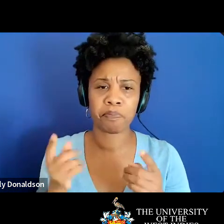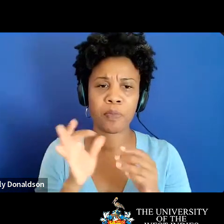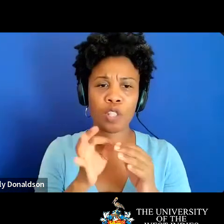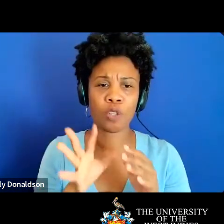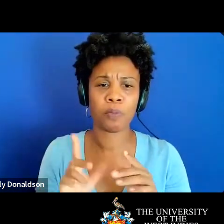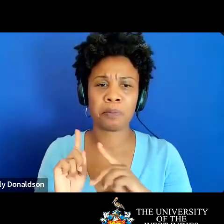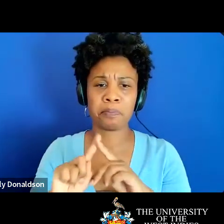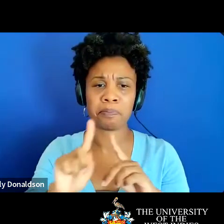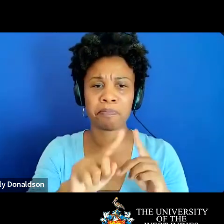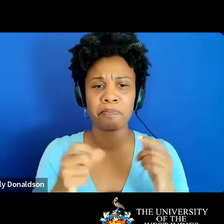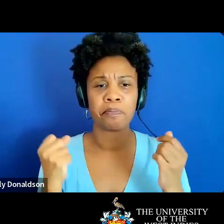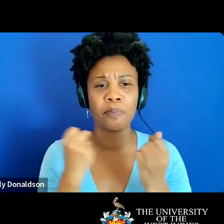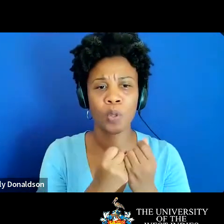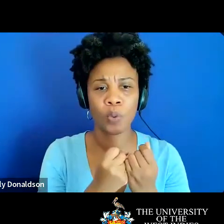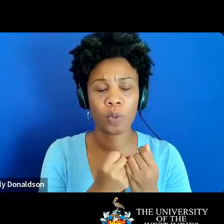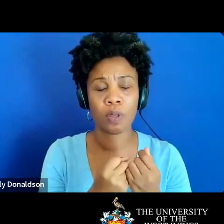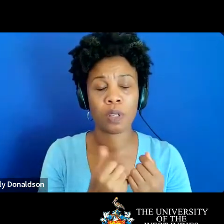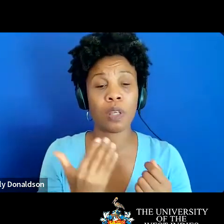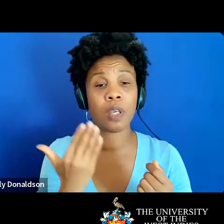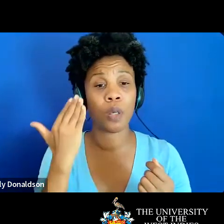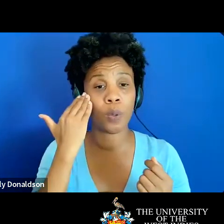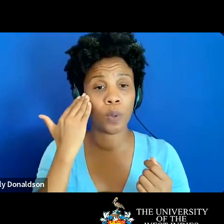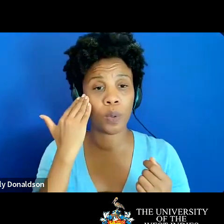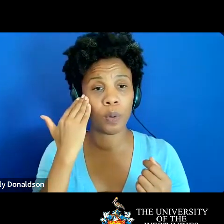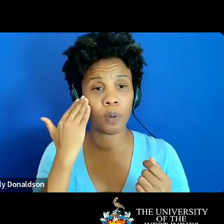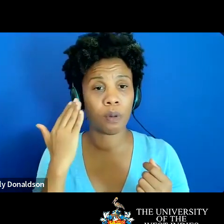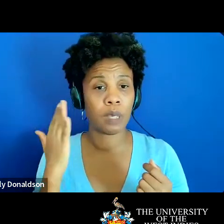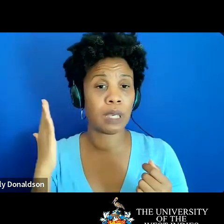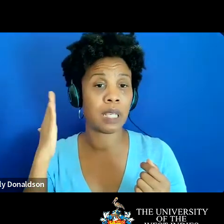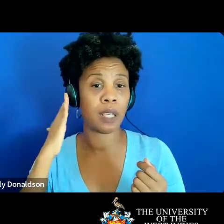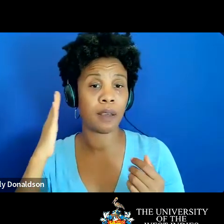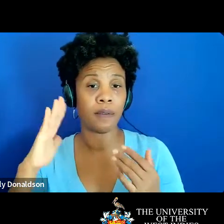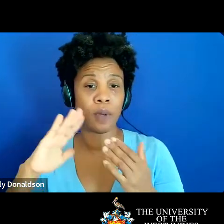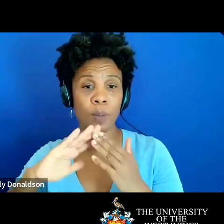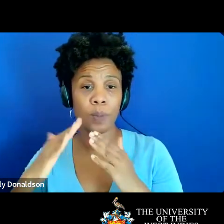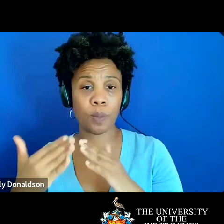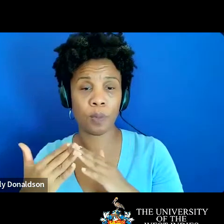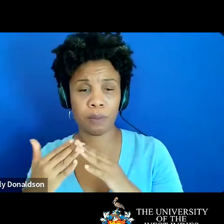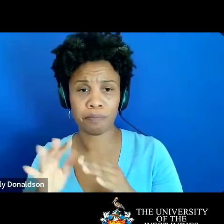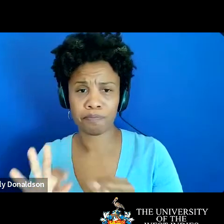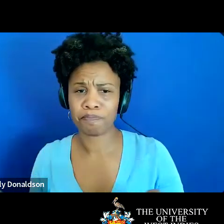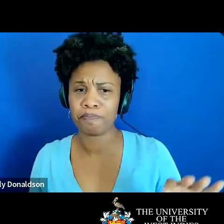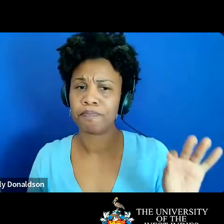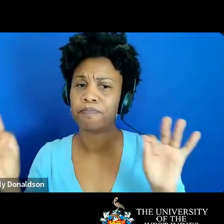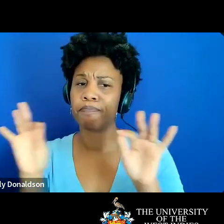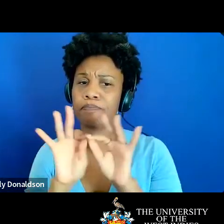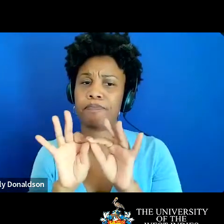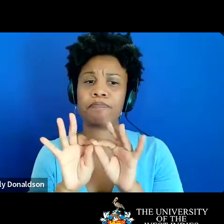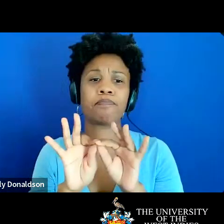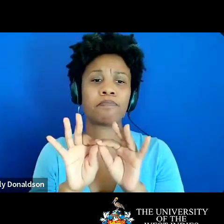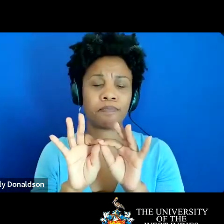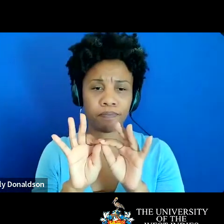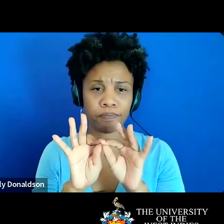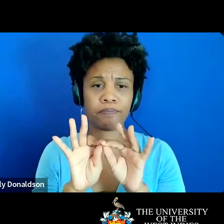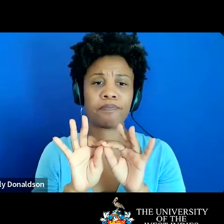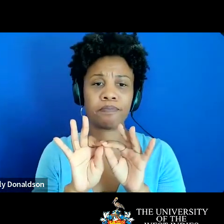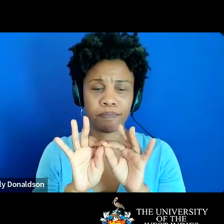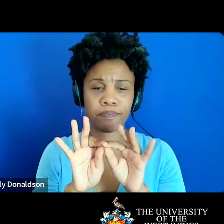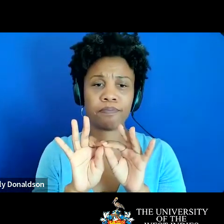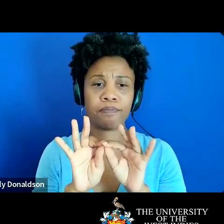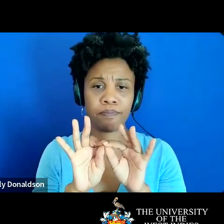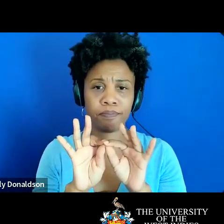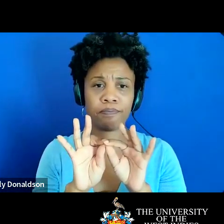And the deaf community is very important in the whole